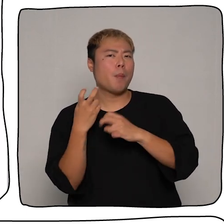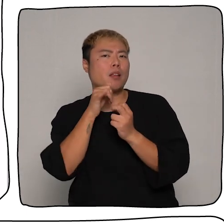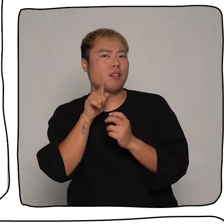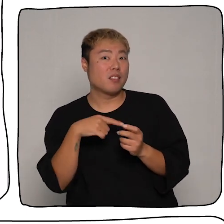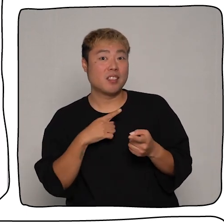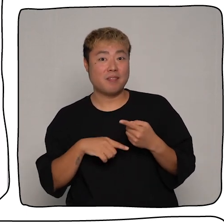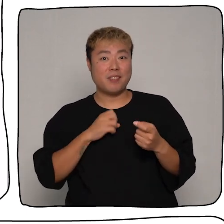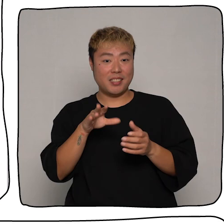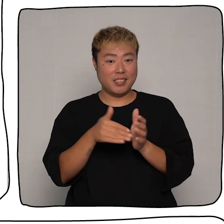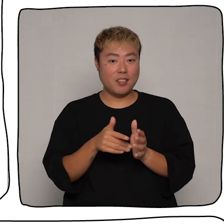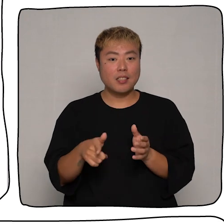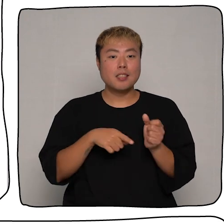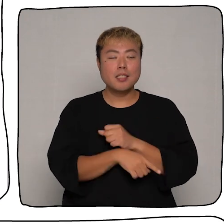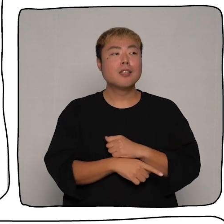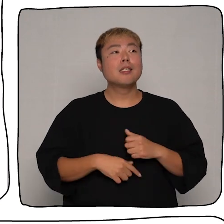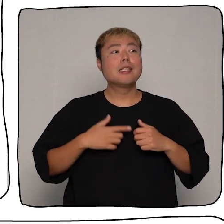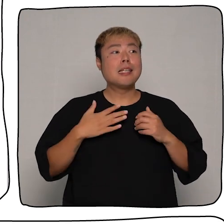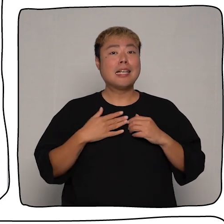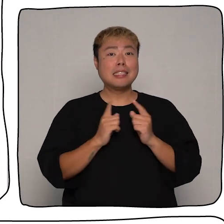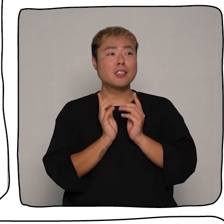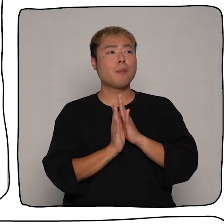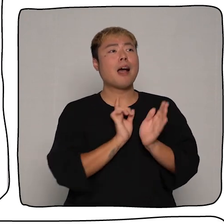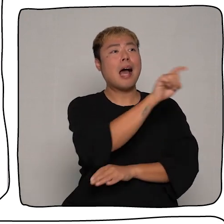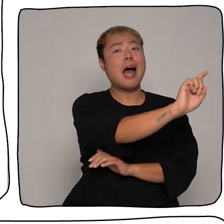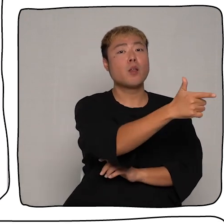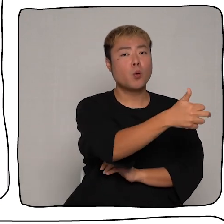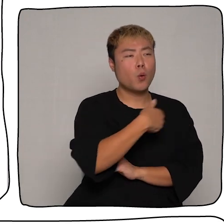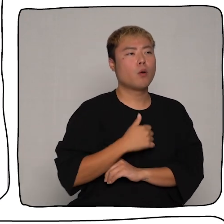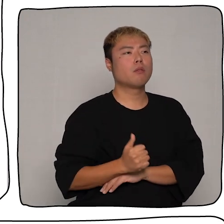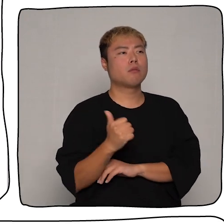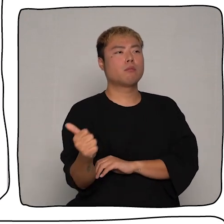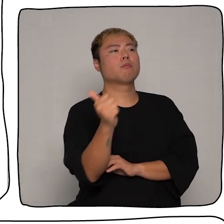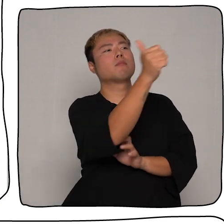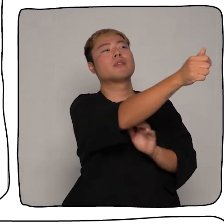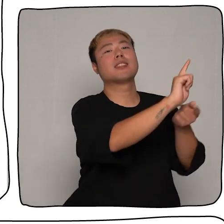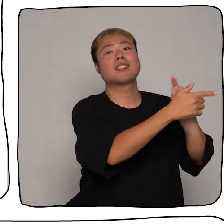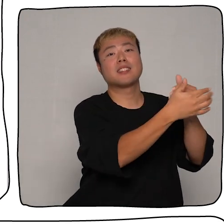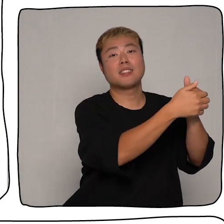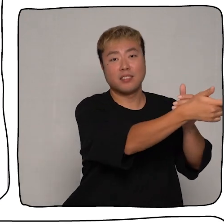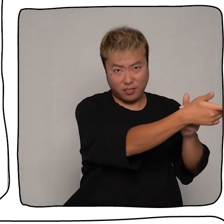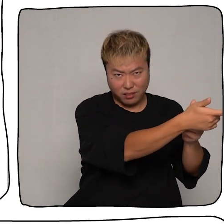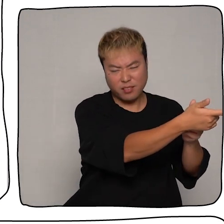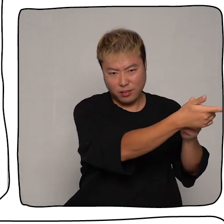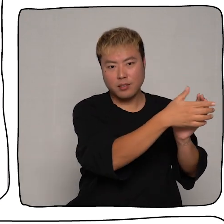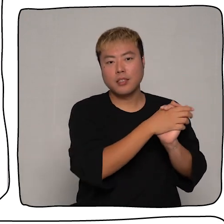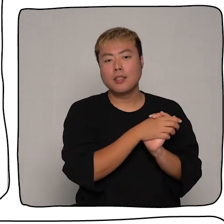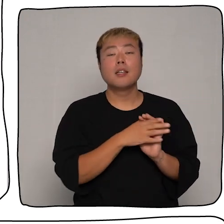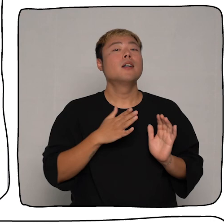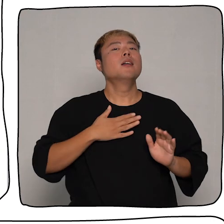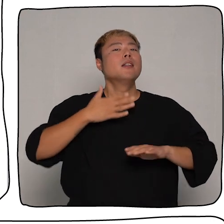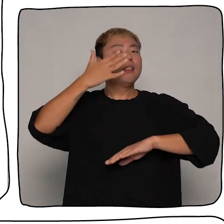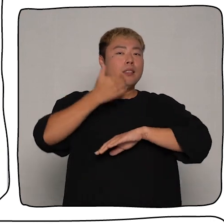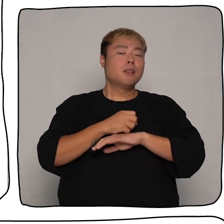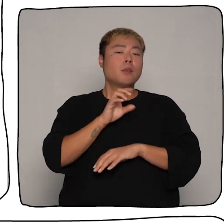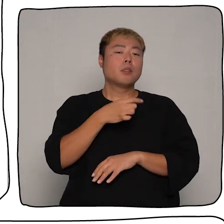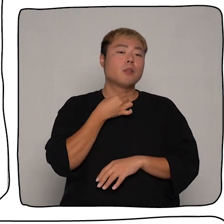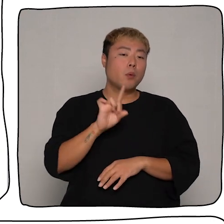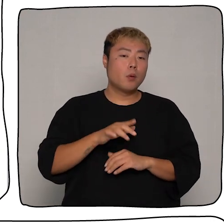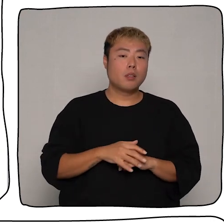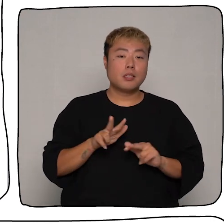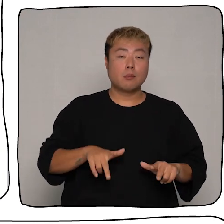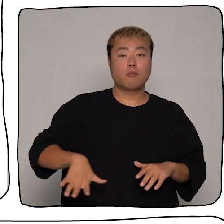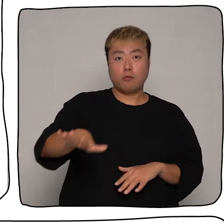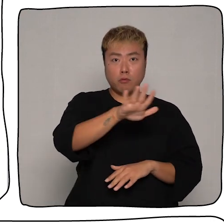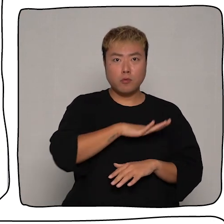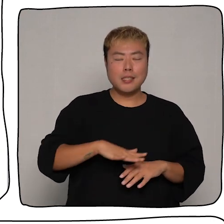touch someone who is not physically there. And my last message is now we live in a